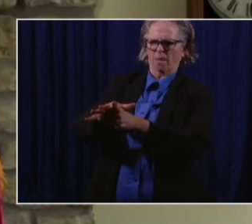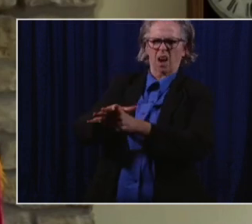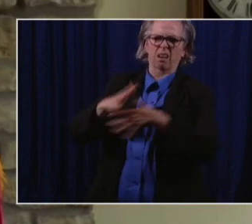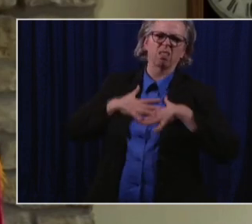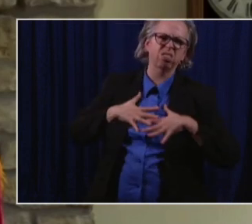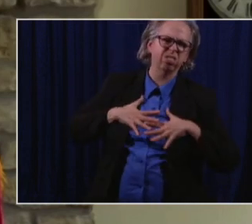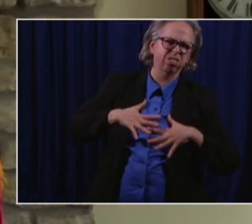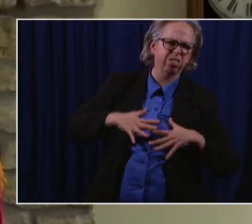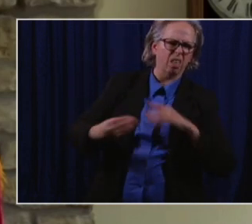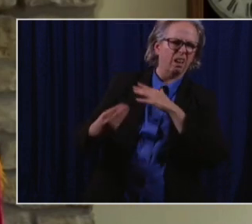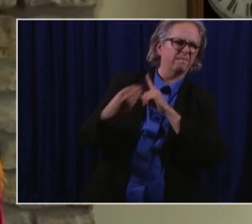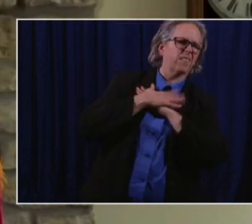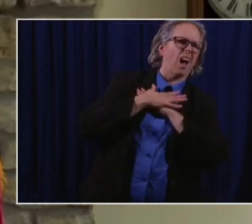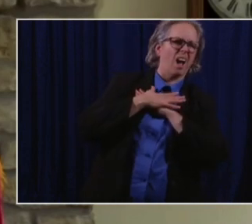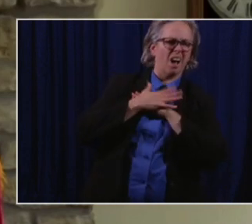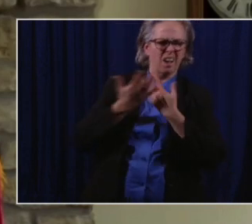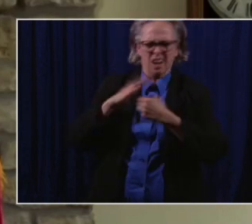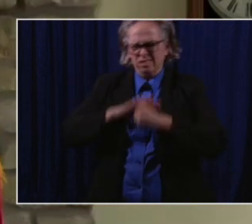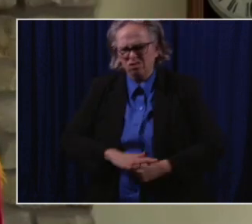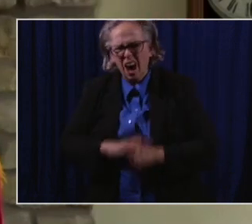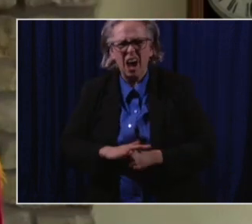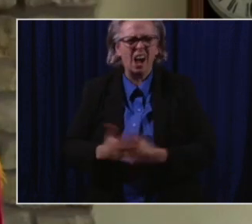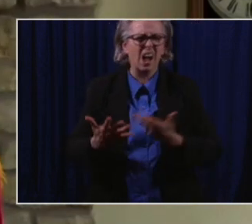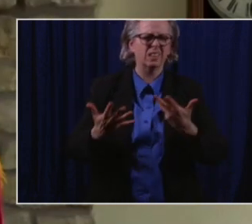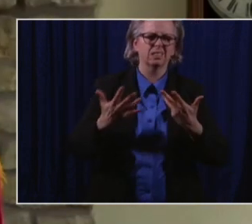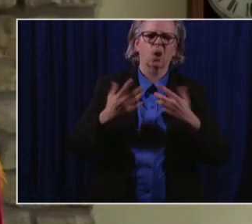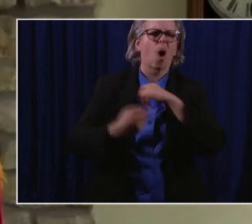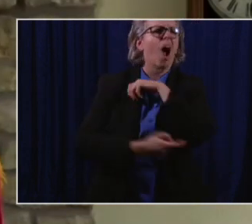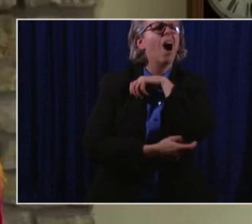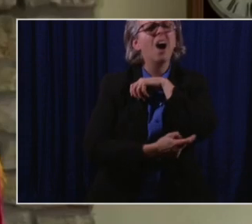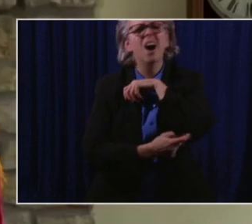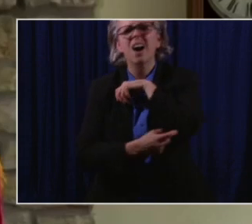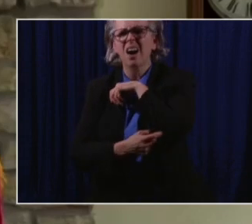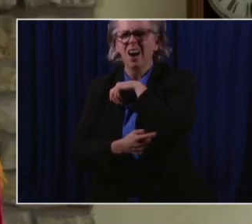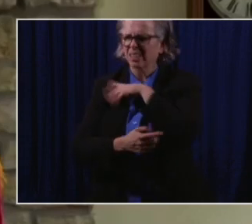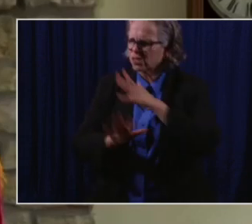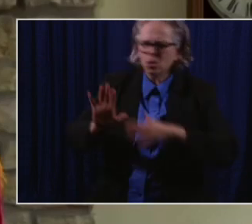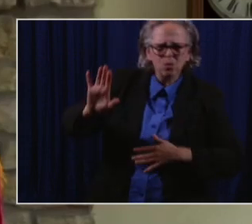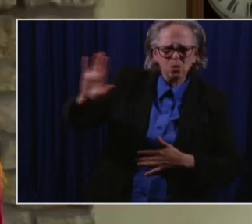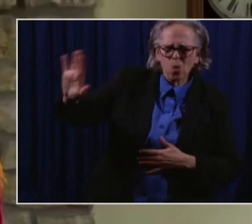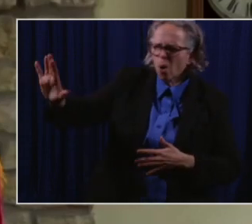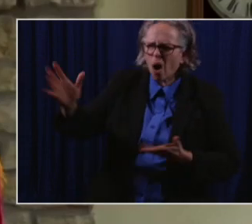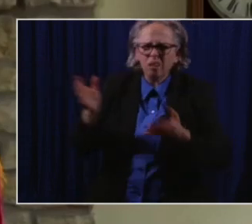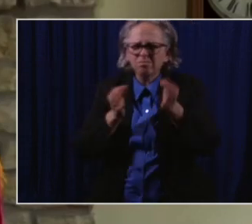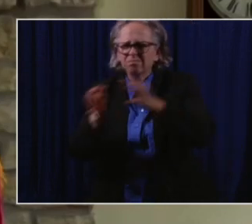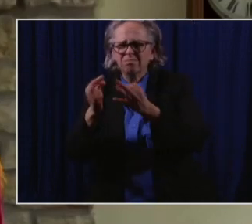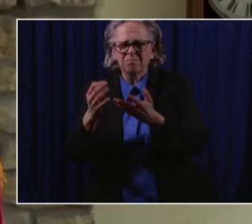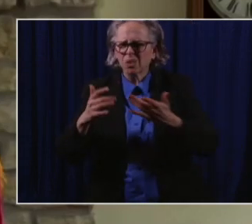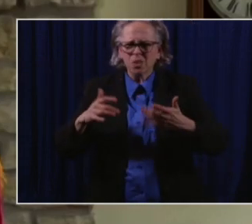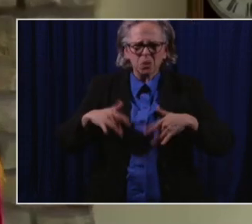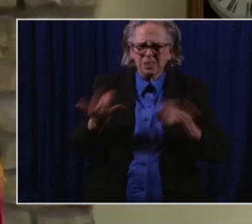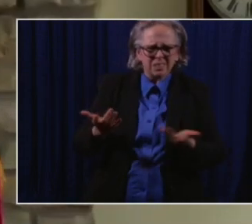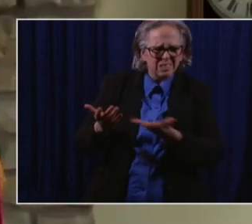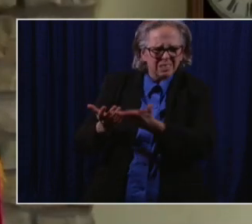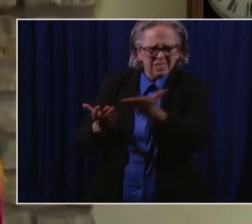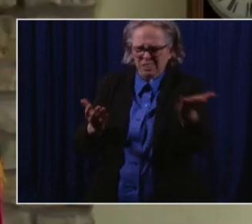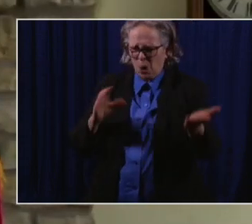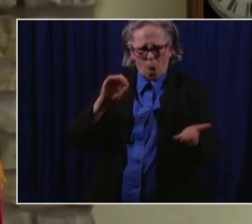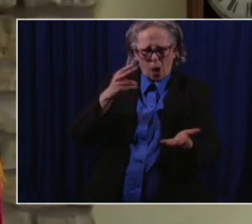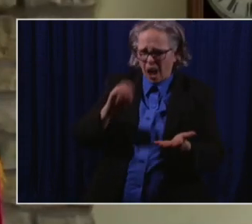us a great deal of concern. So, Alicia, I'm going to turn it over to you and kind of tell us maybe what we're doing and what could be of